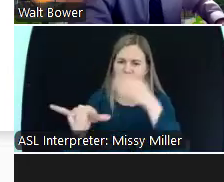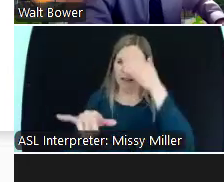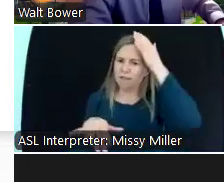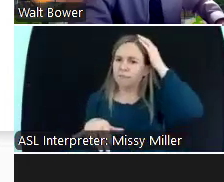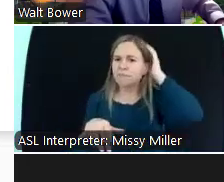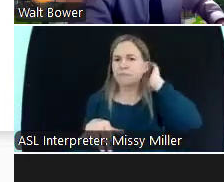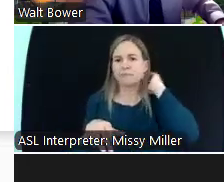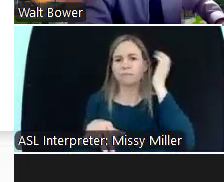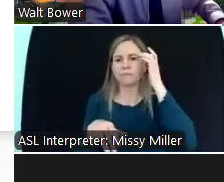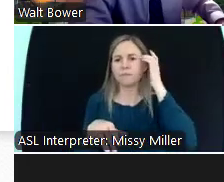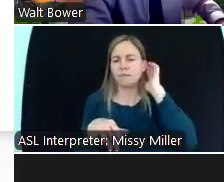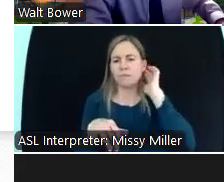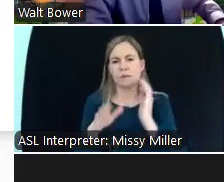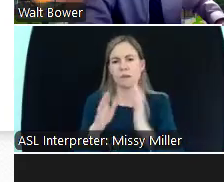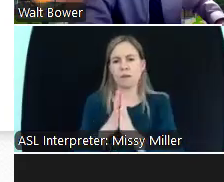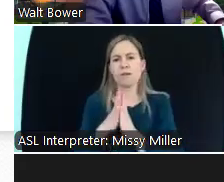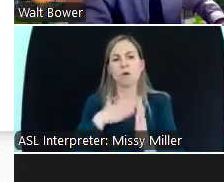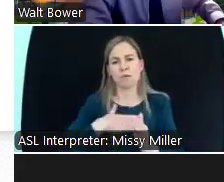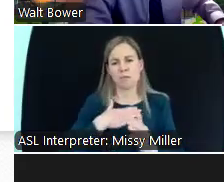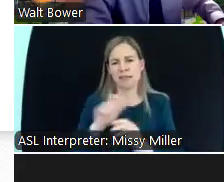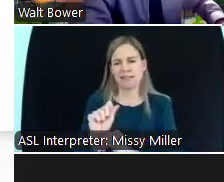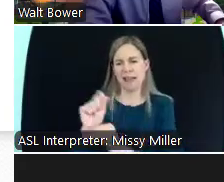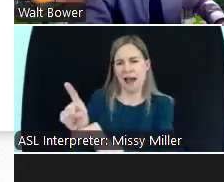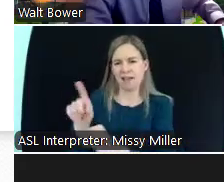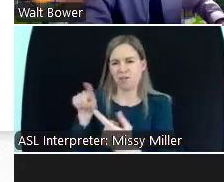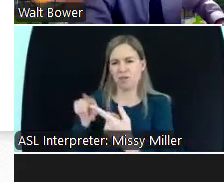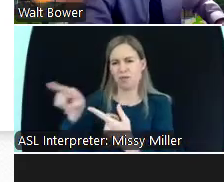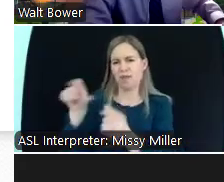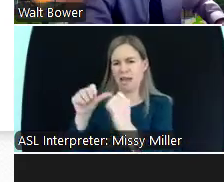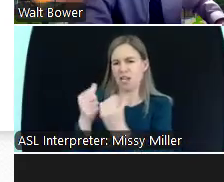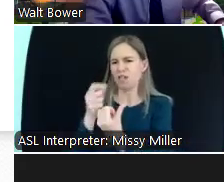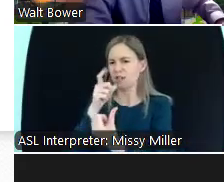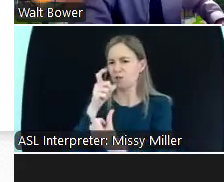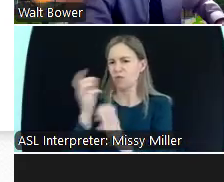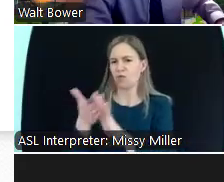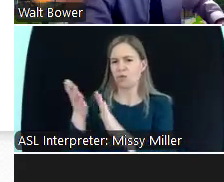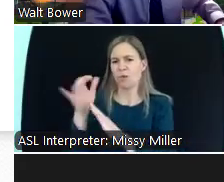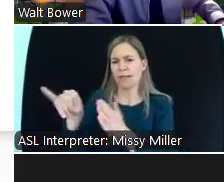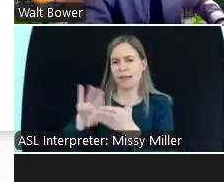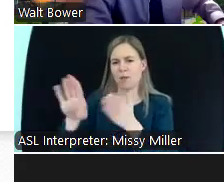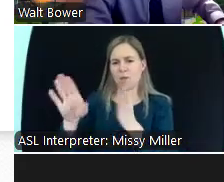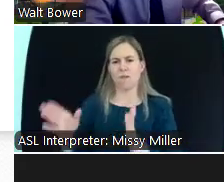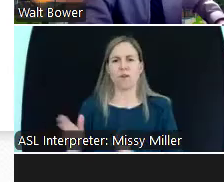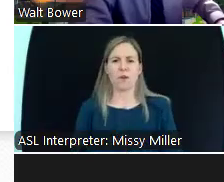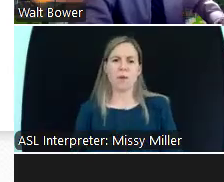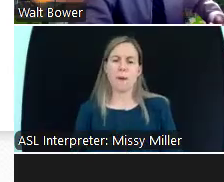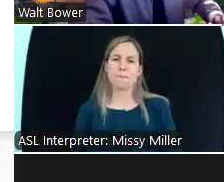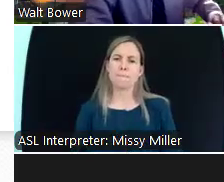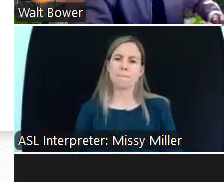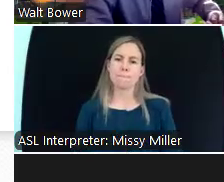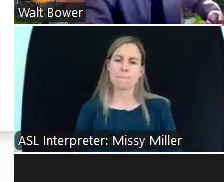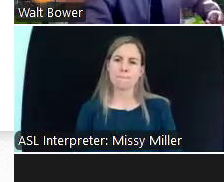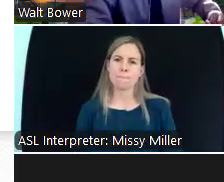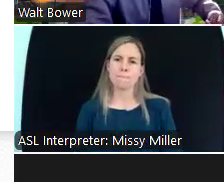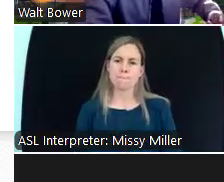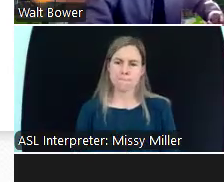definitely ask your questions to the operating agency based on the waiver that you're referring to. This question is,